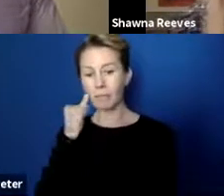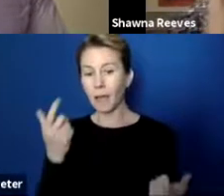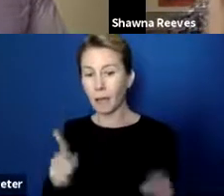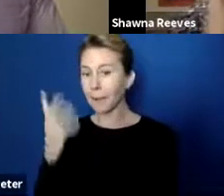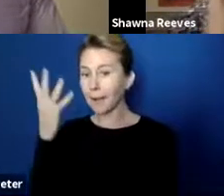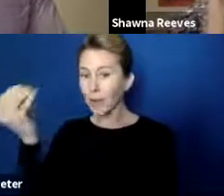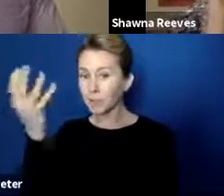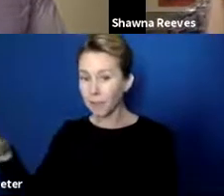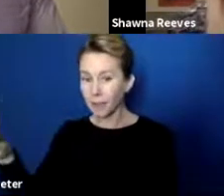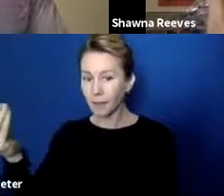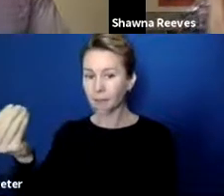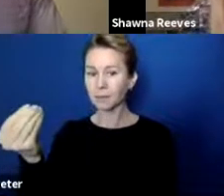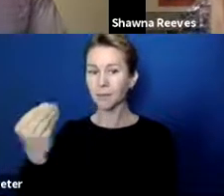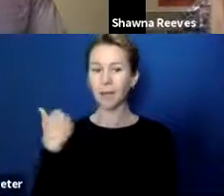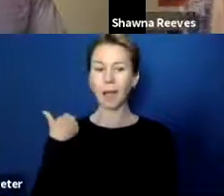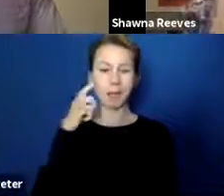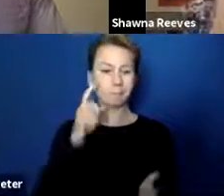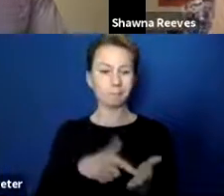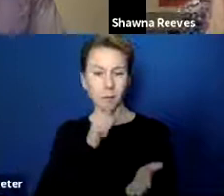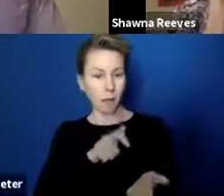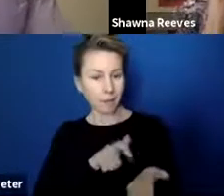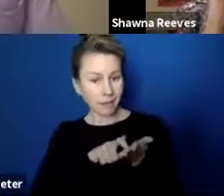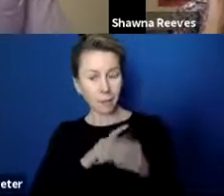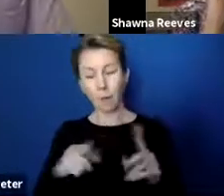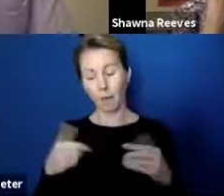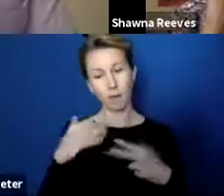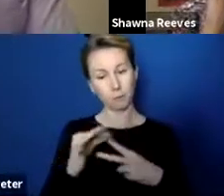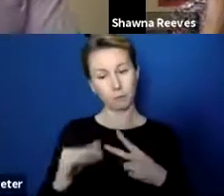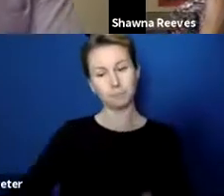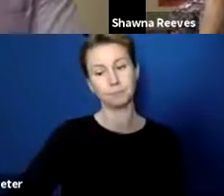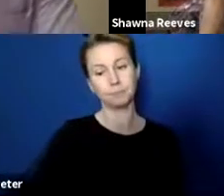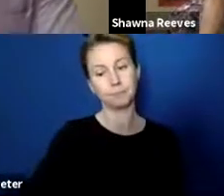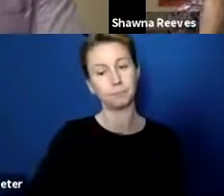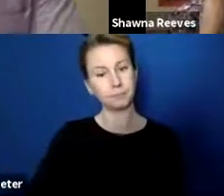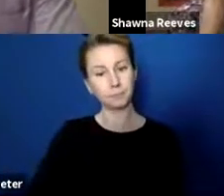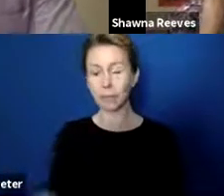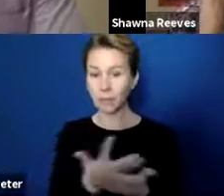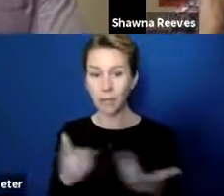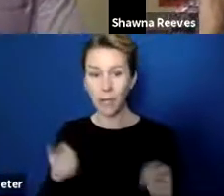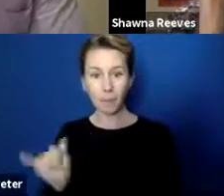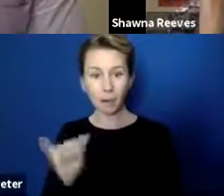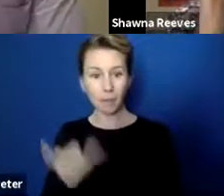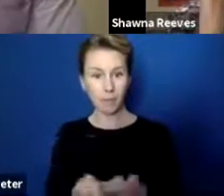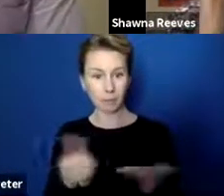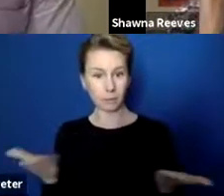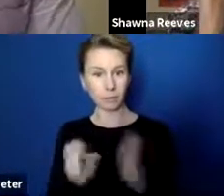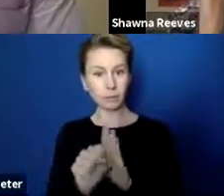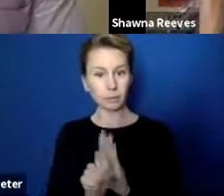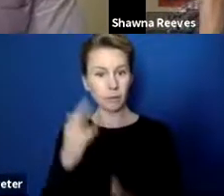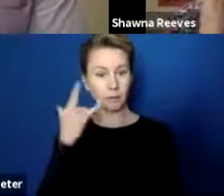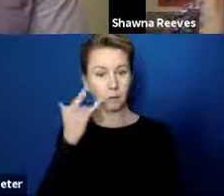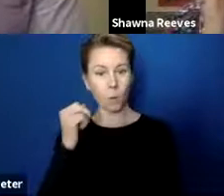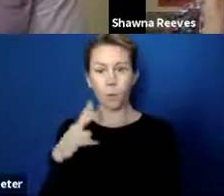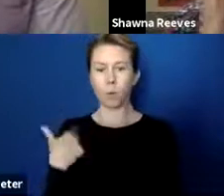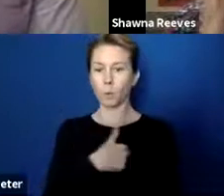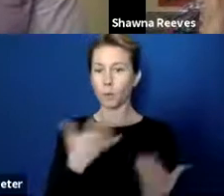reactive, especially important during a pandemic. So Massachusetts recently issued guidelines where people can now have visitors as